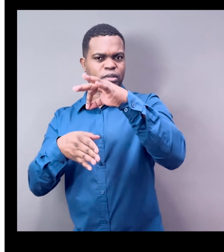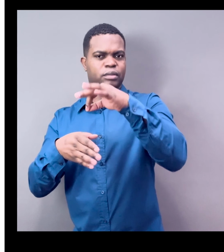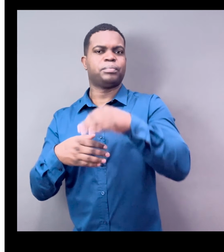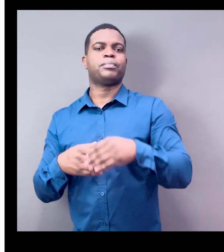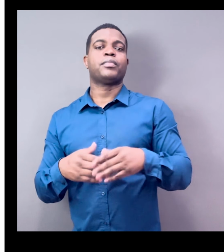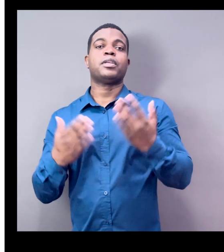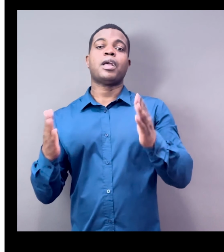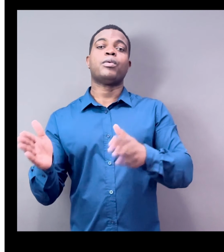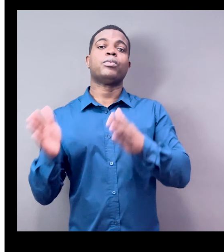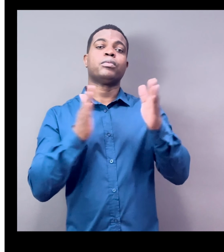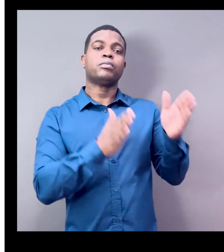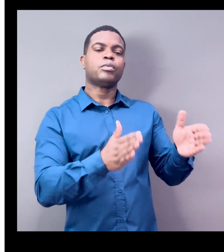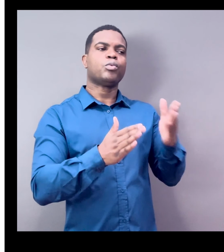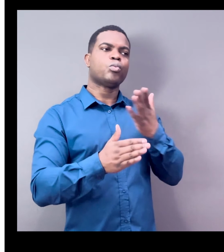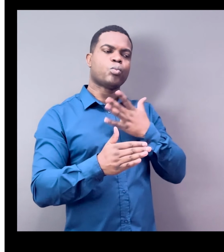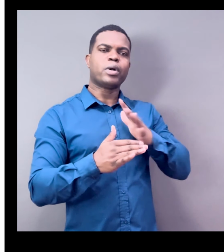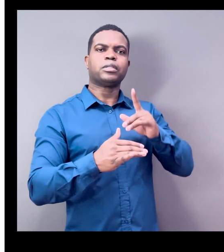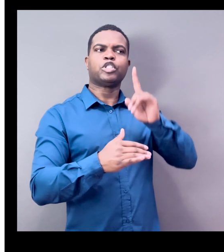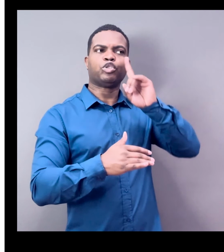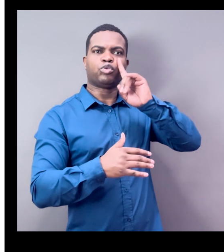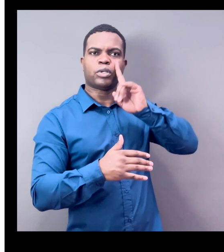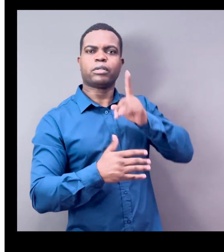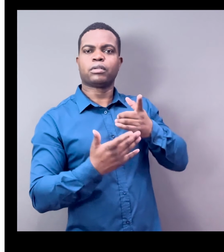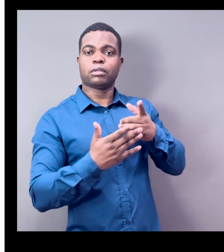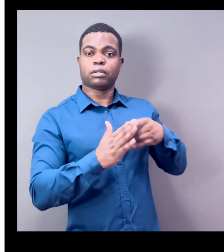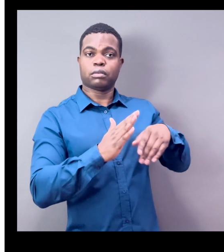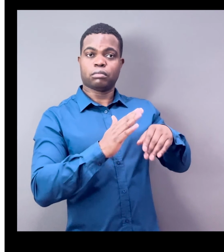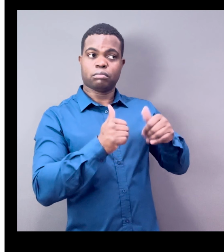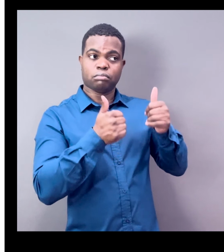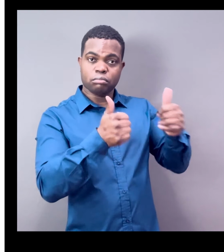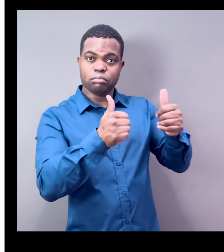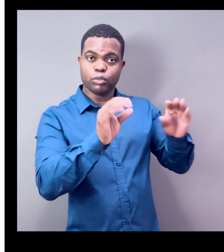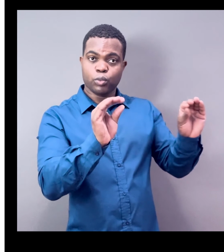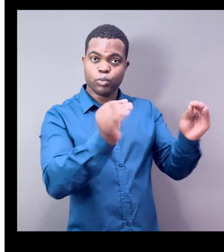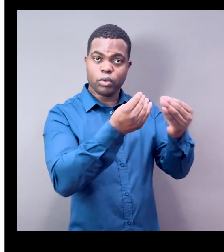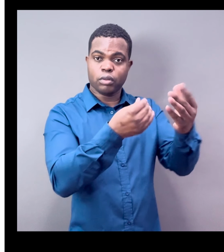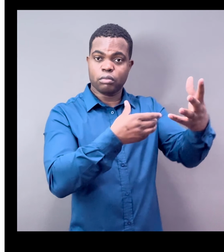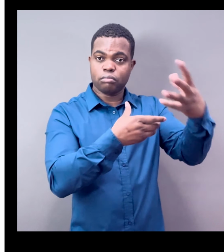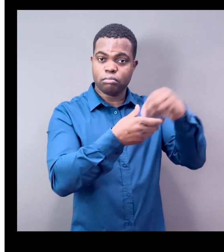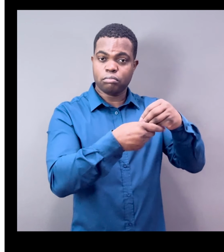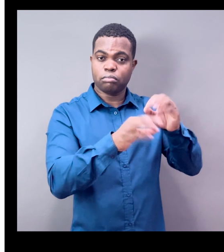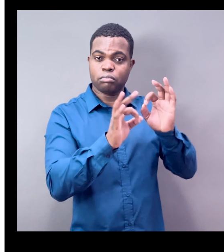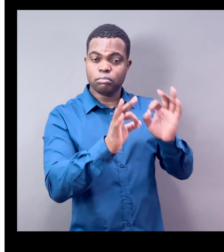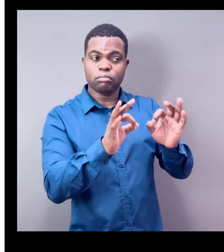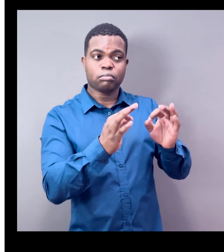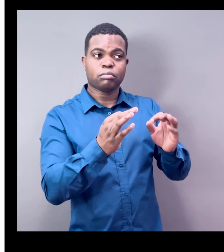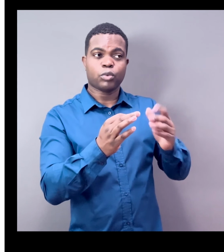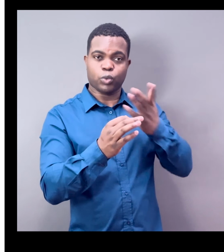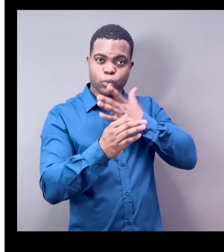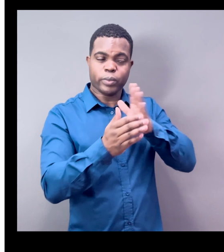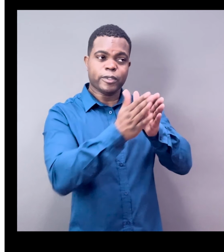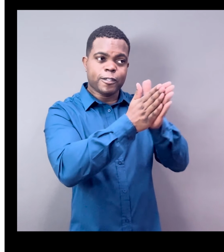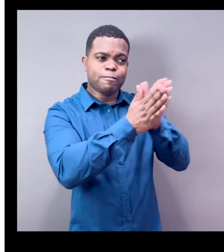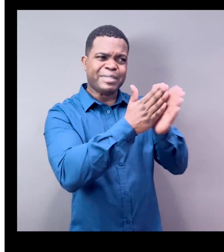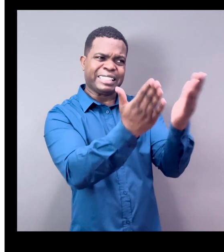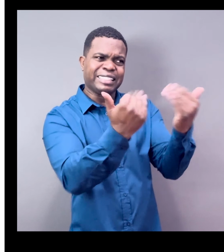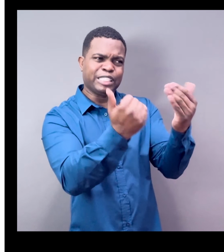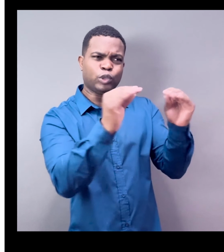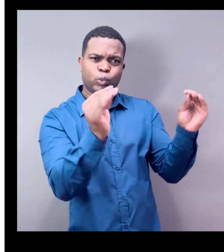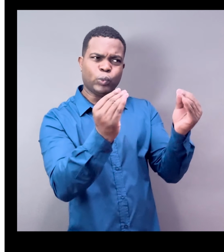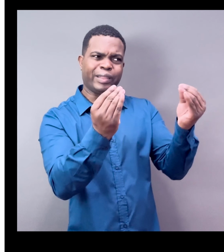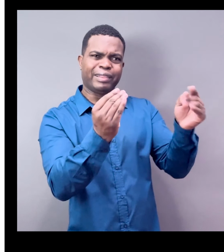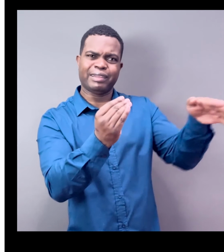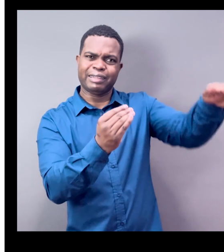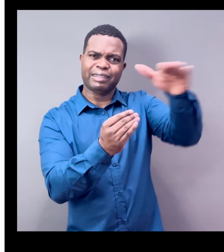And if we are to check the campaign program, the young people you want to engage, the young people you want to encourage